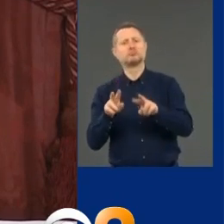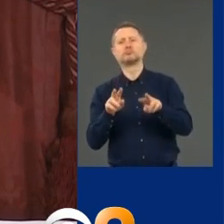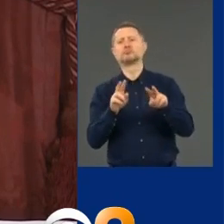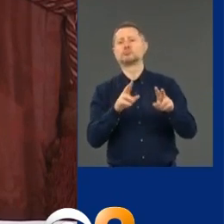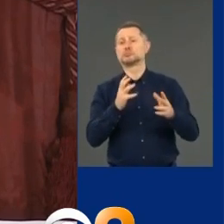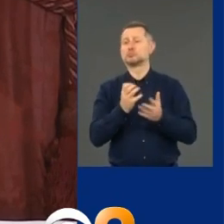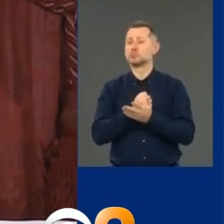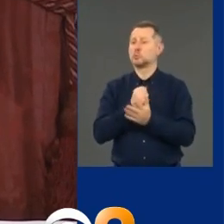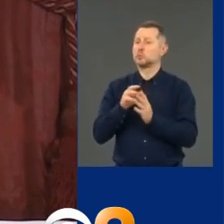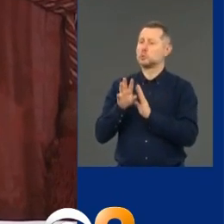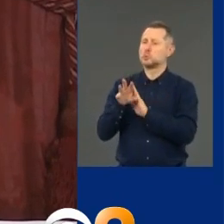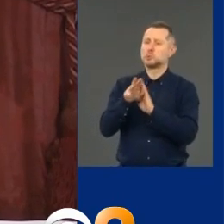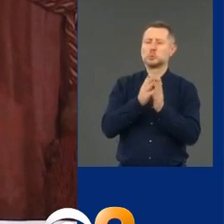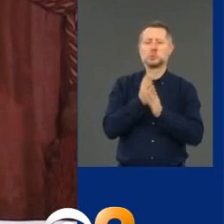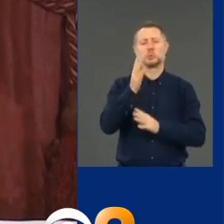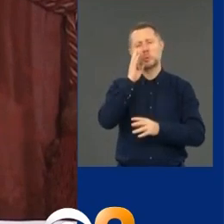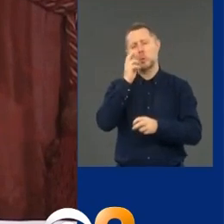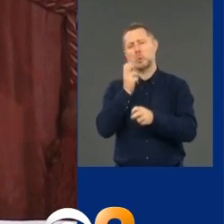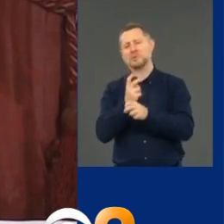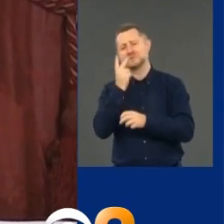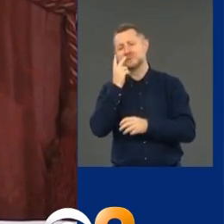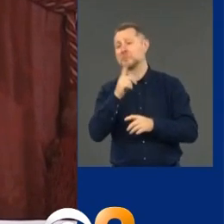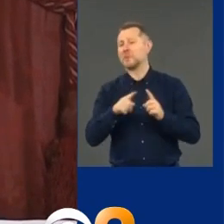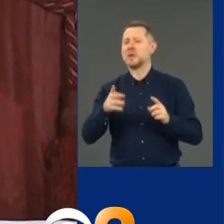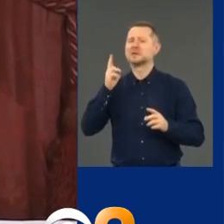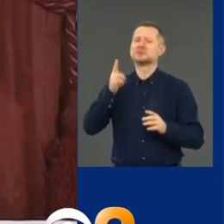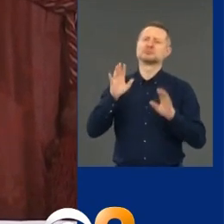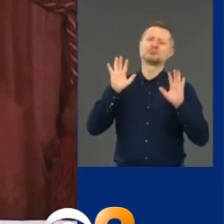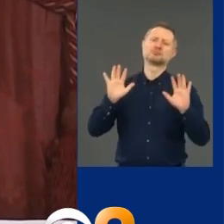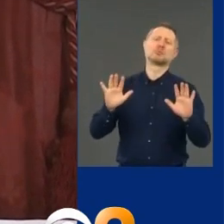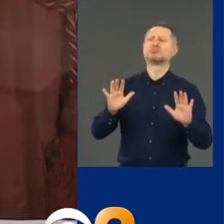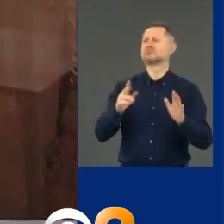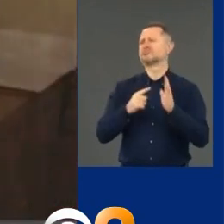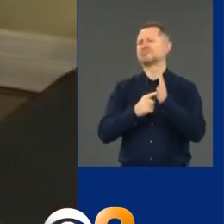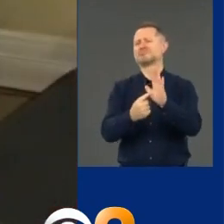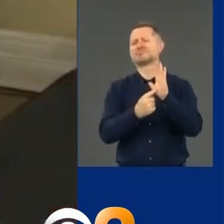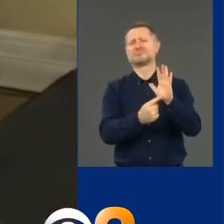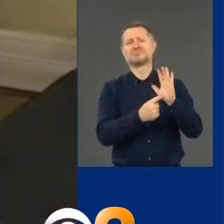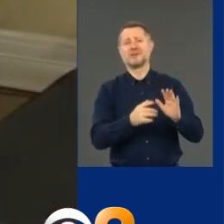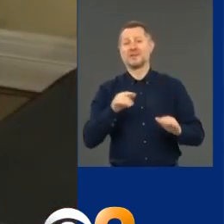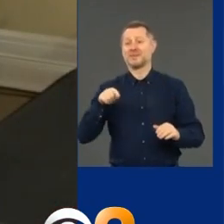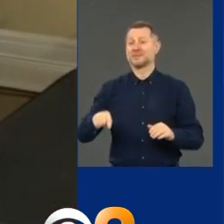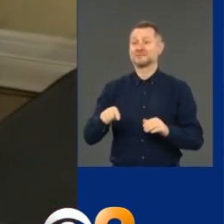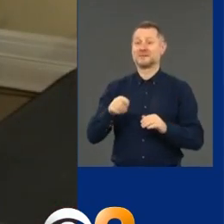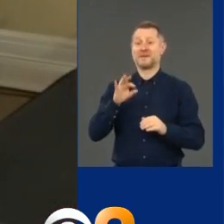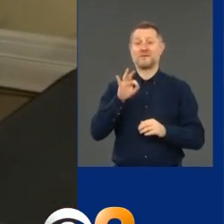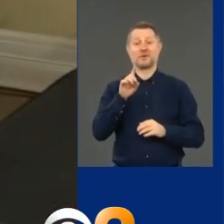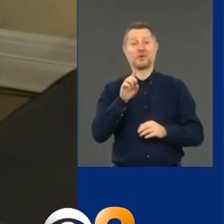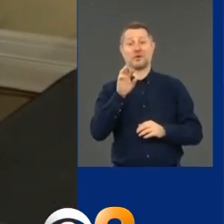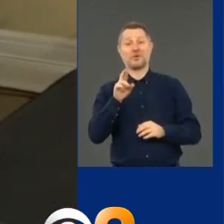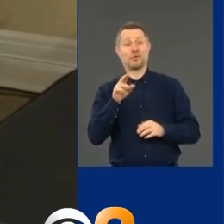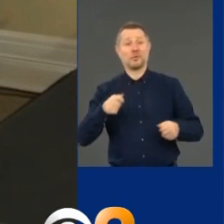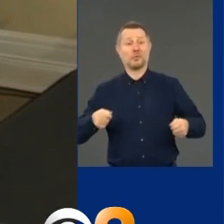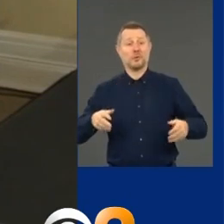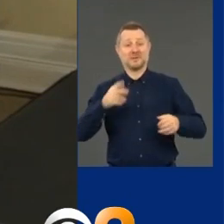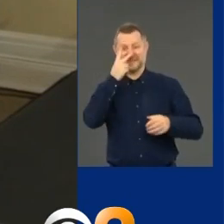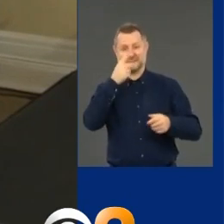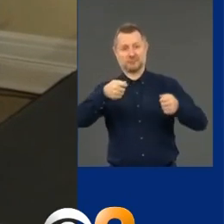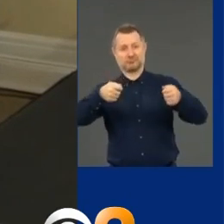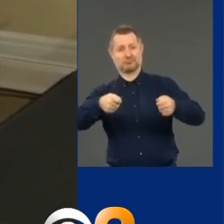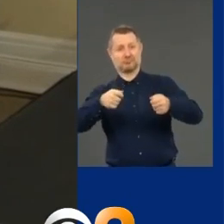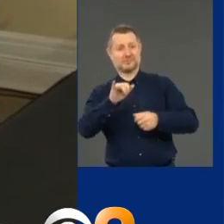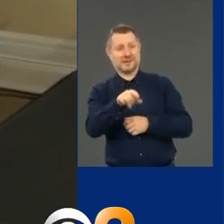we have great artifacts in this home. We have the wheelchair from FDR that